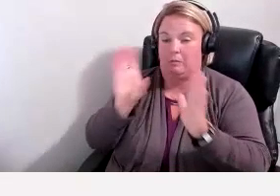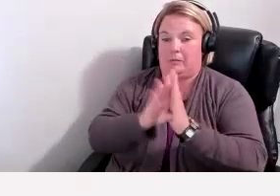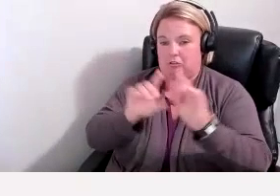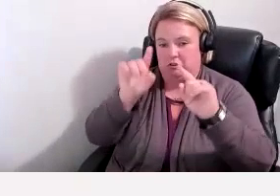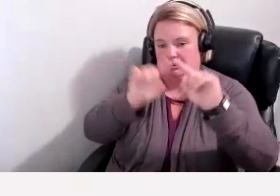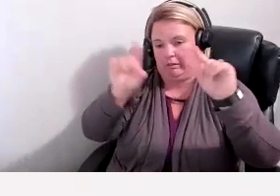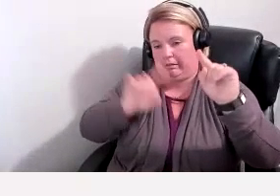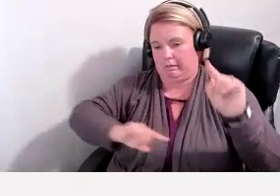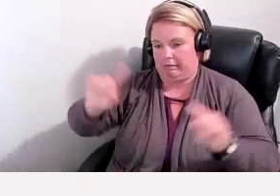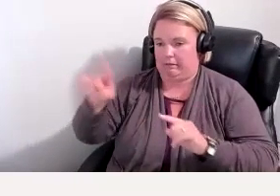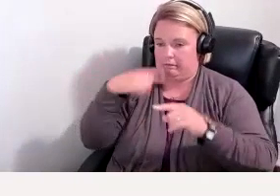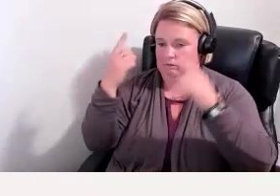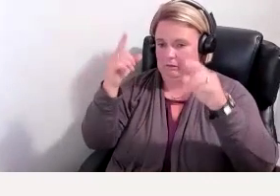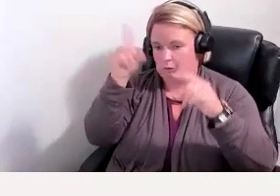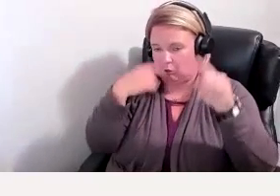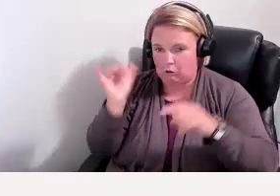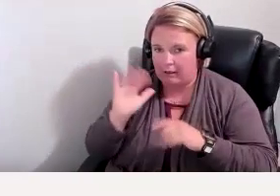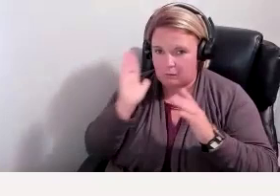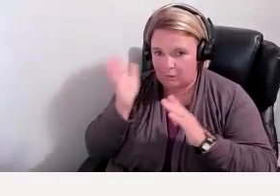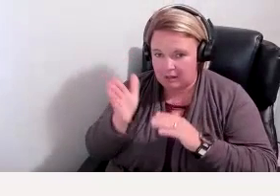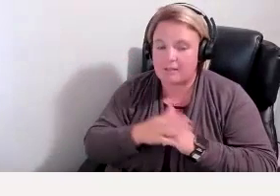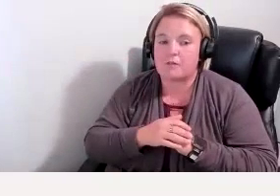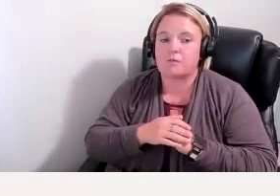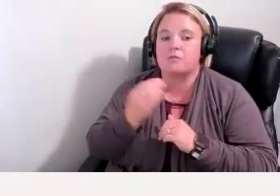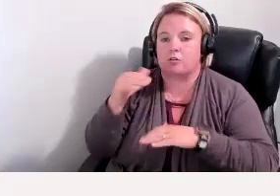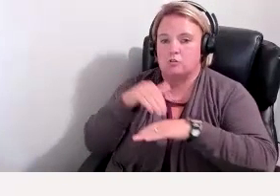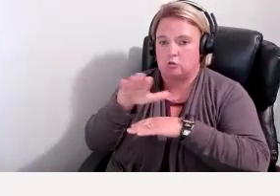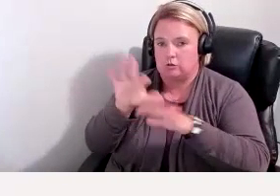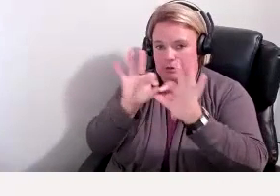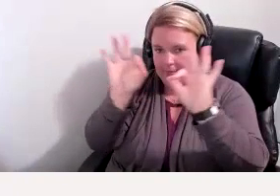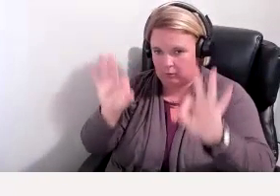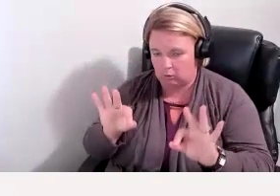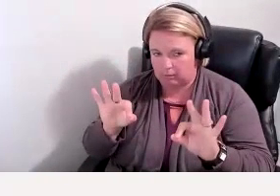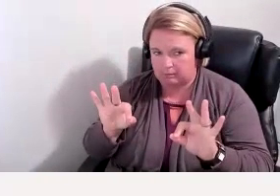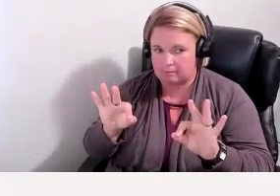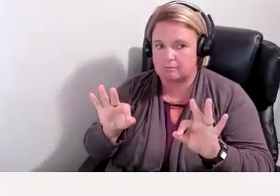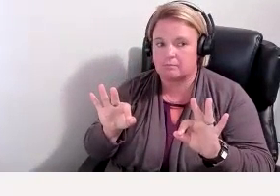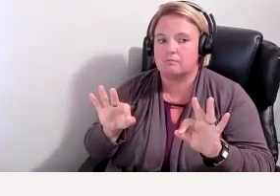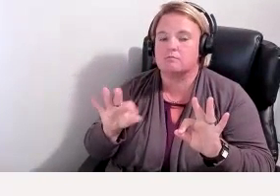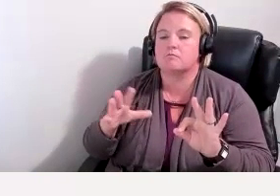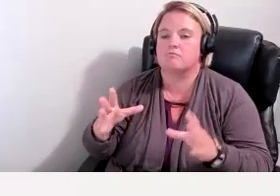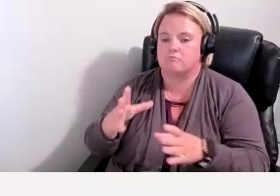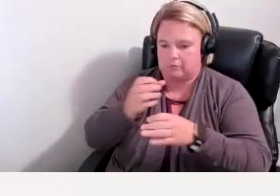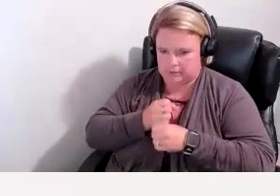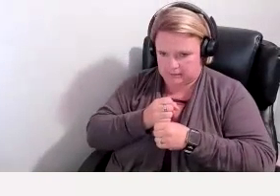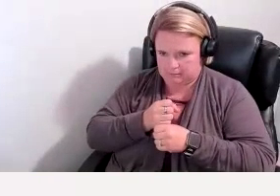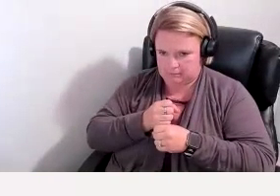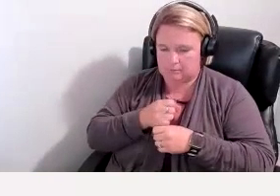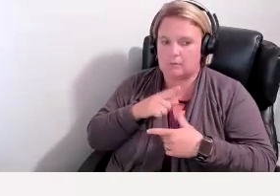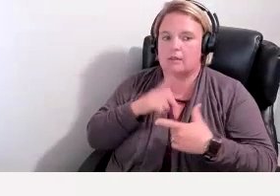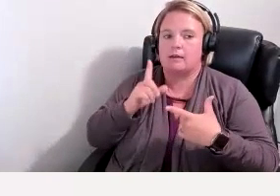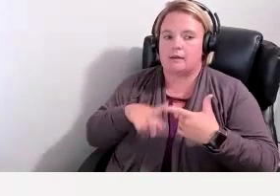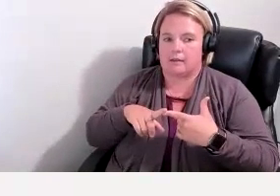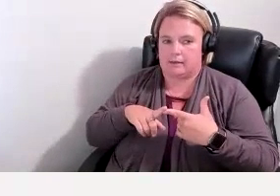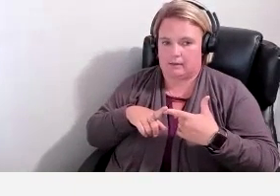going to happen. So you submit the form and we get it and we put